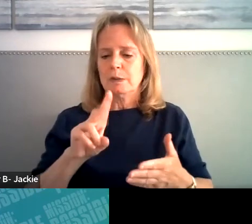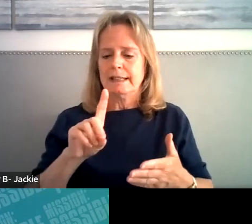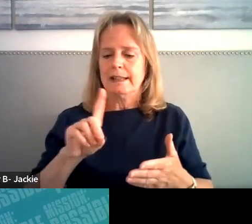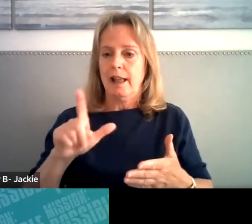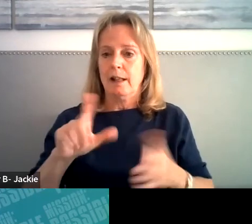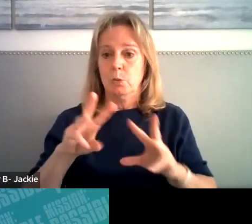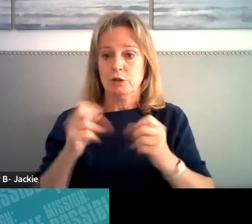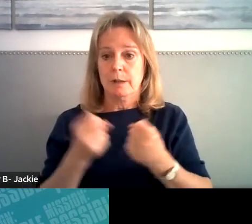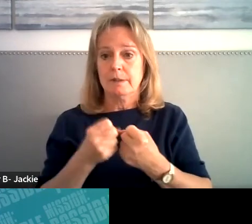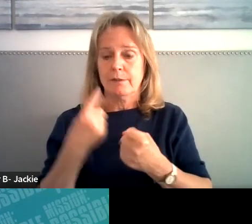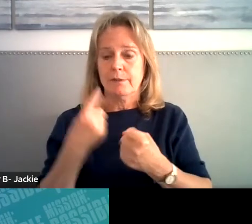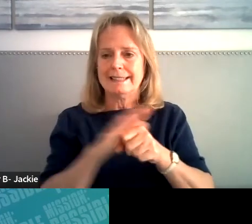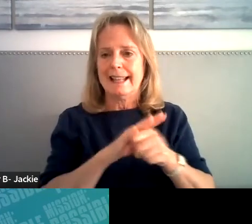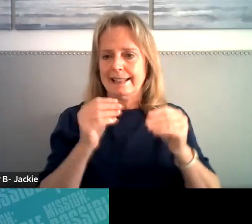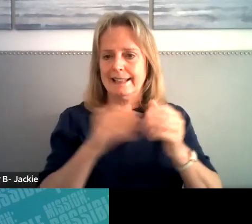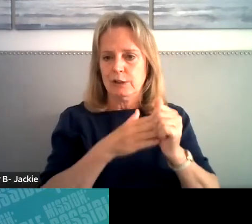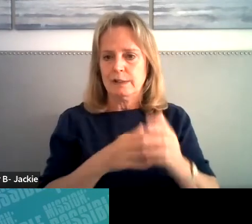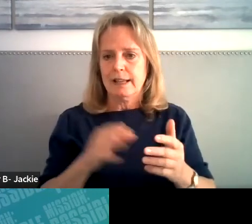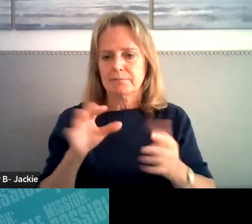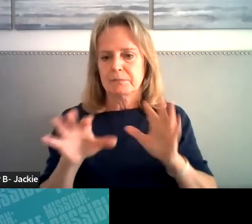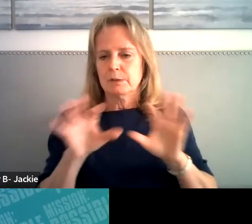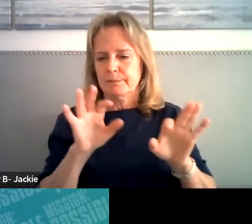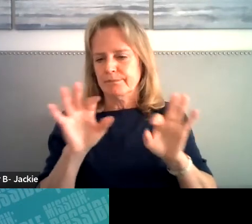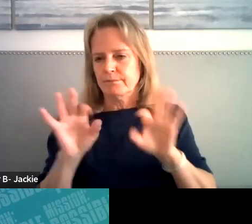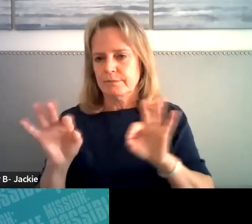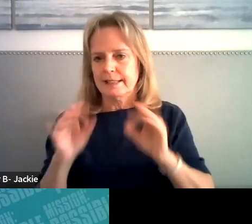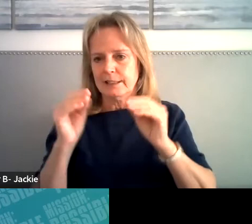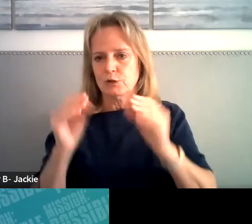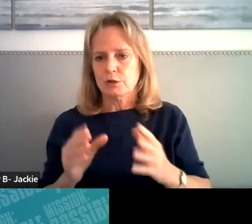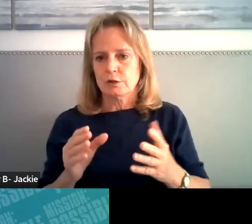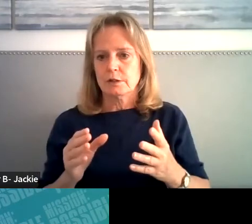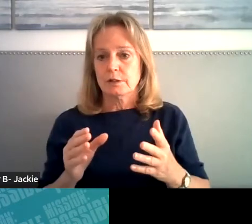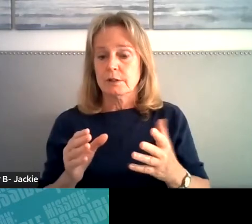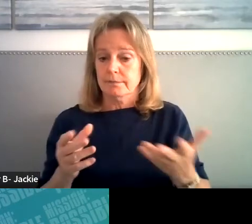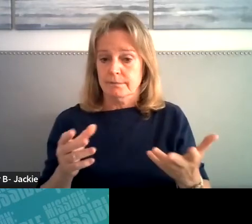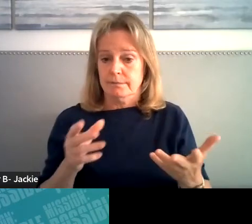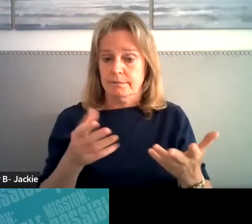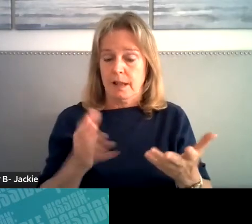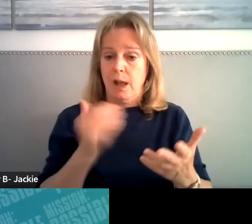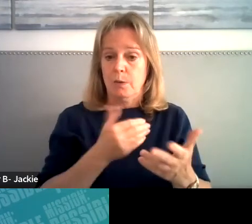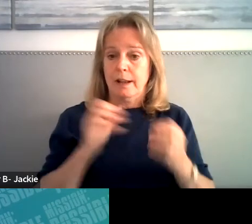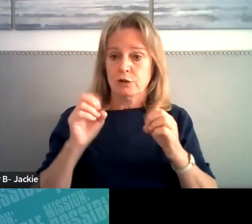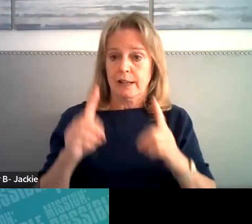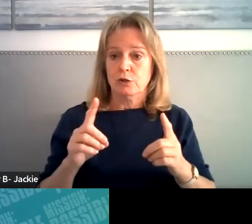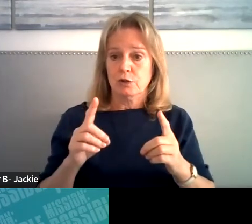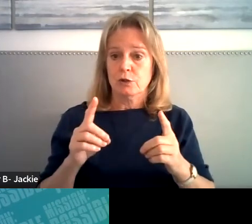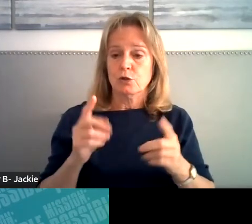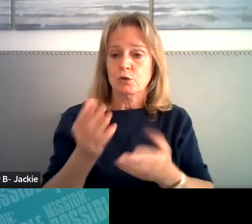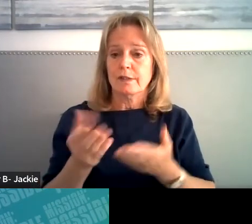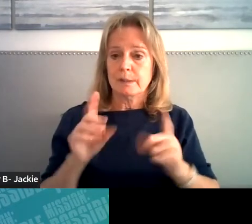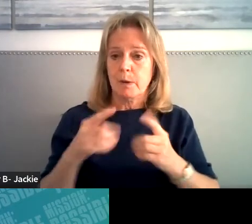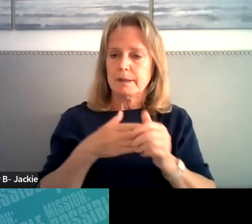workshops for site leaders and selected teachers, which was spearheaded by our Educational Services